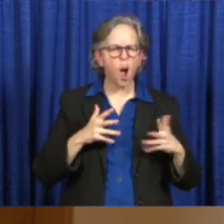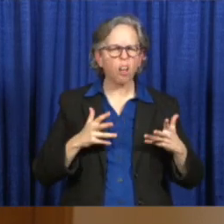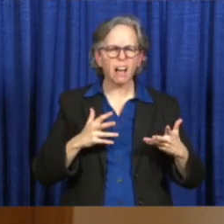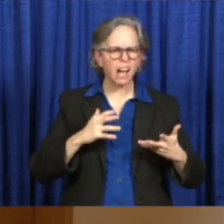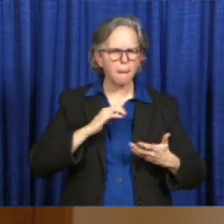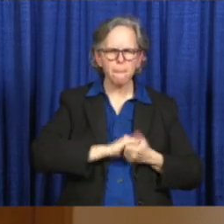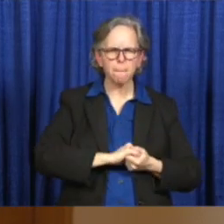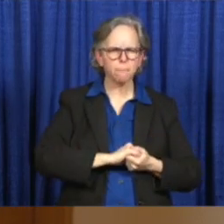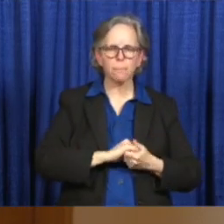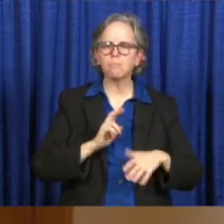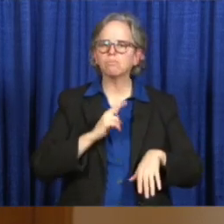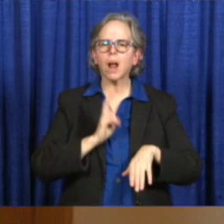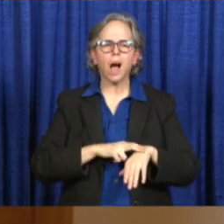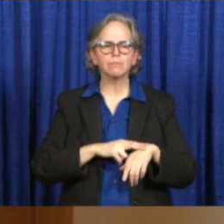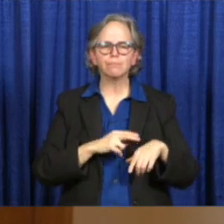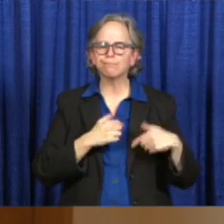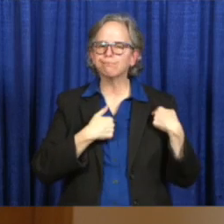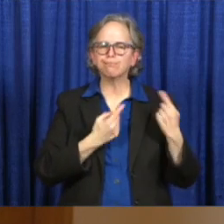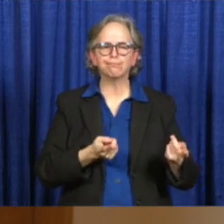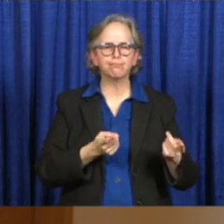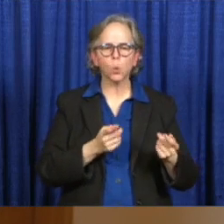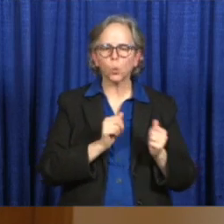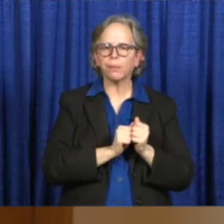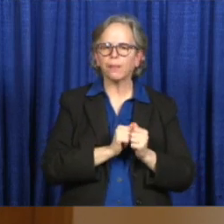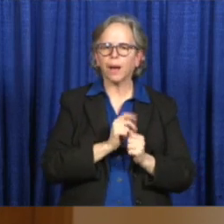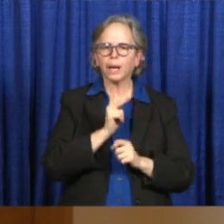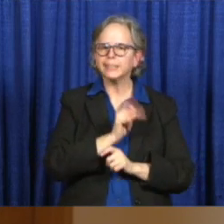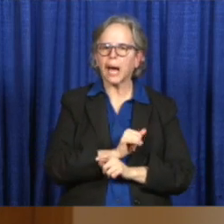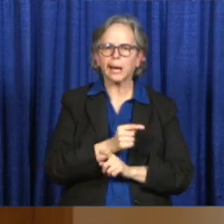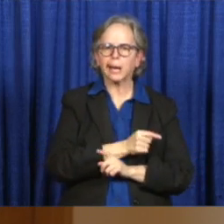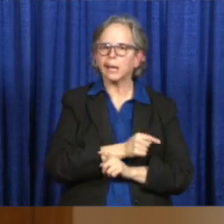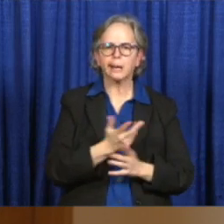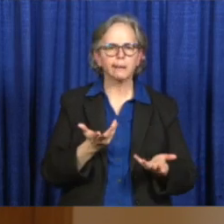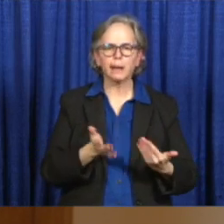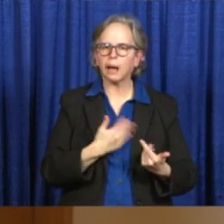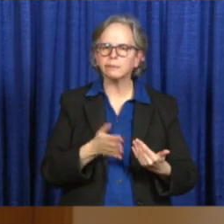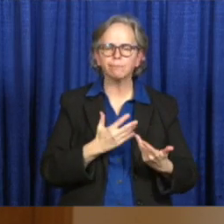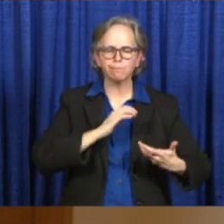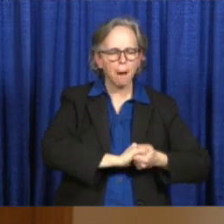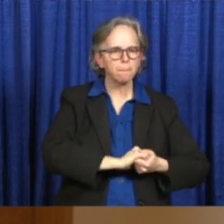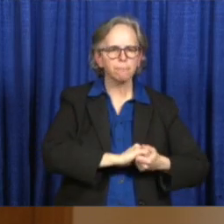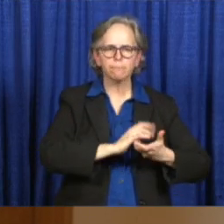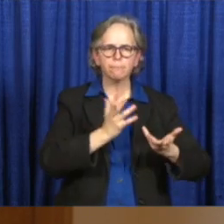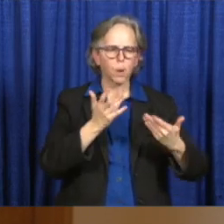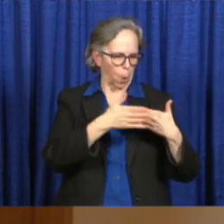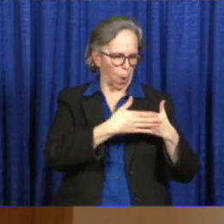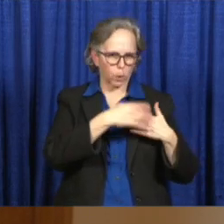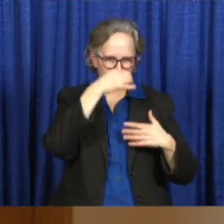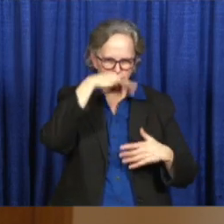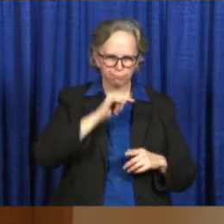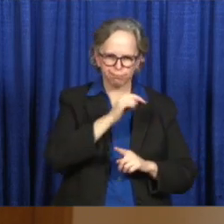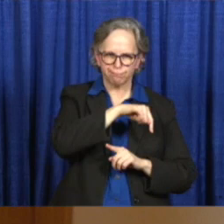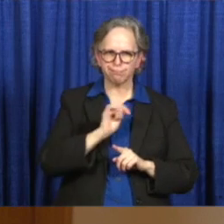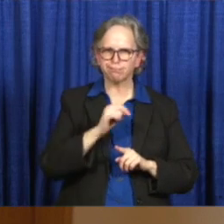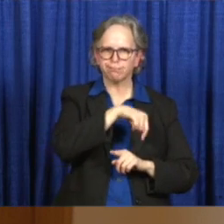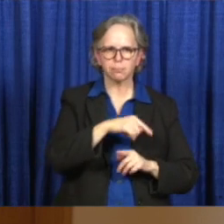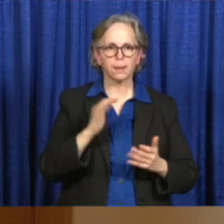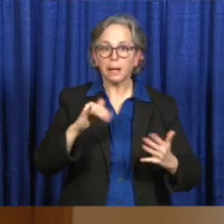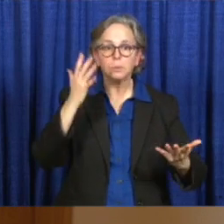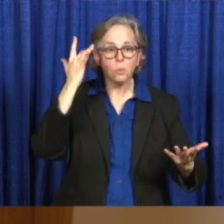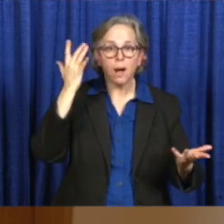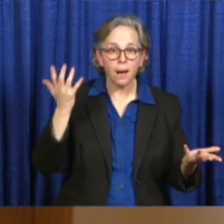naturally do some of that. It's one of the reasons why, on one hand, we do want to ask people